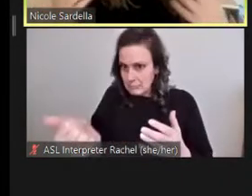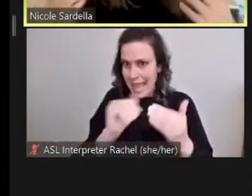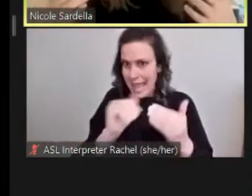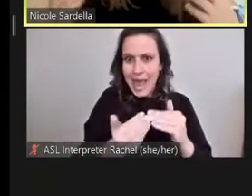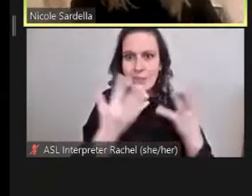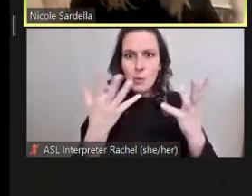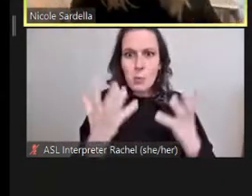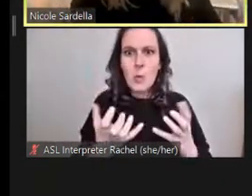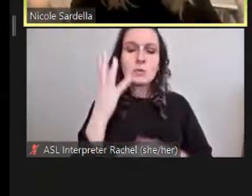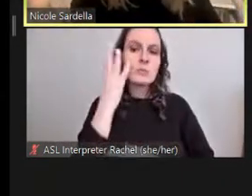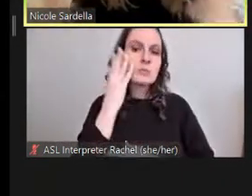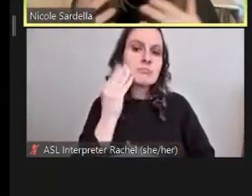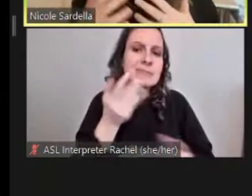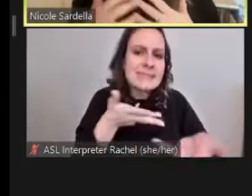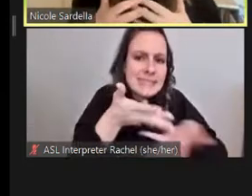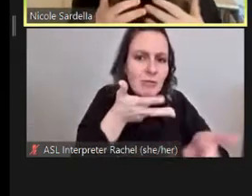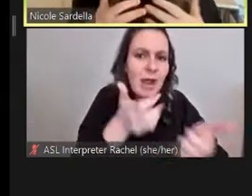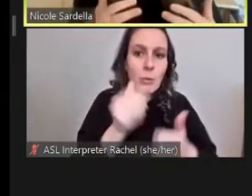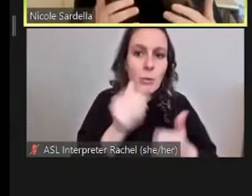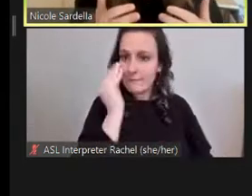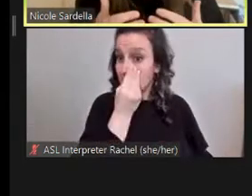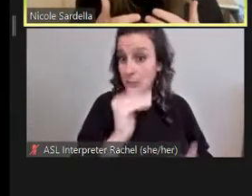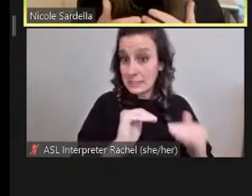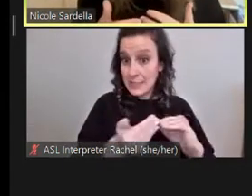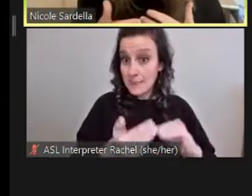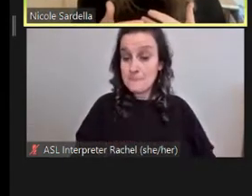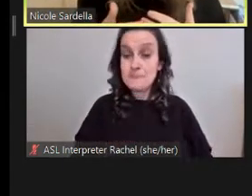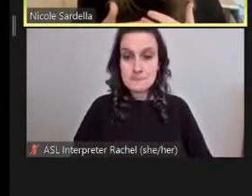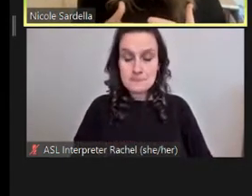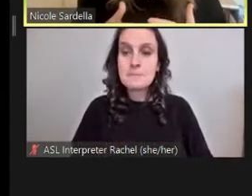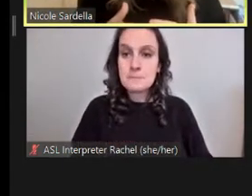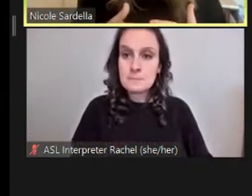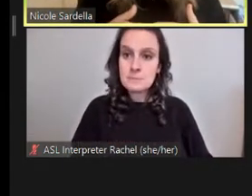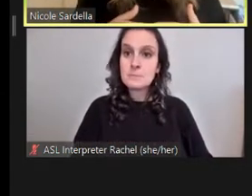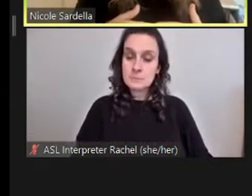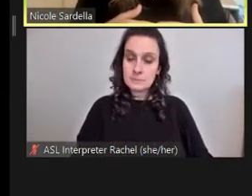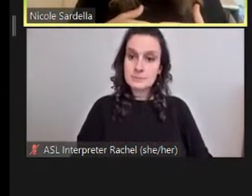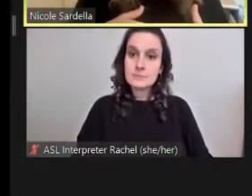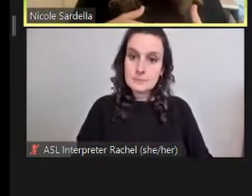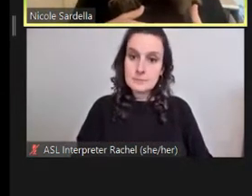to interact with the flowers. And then